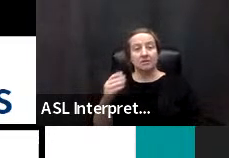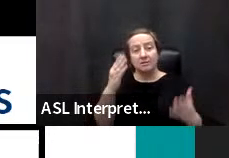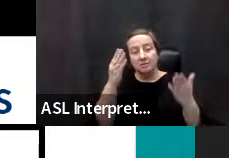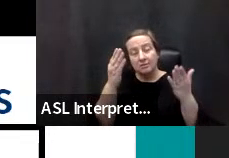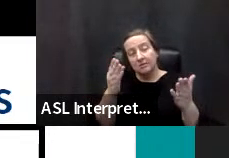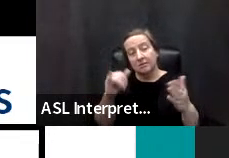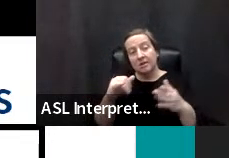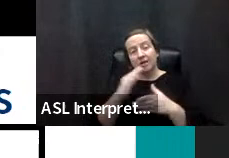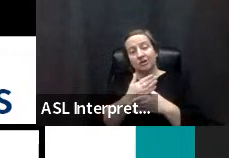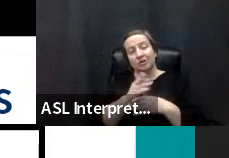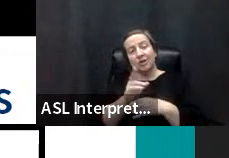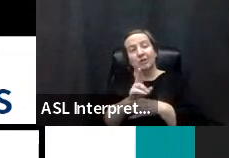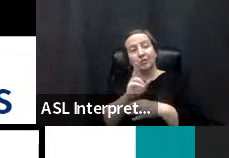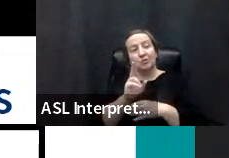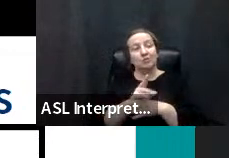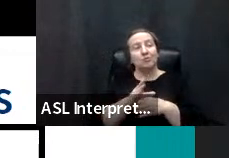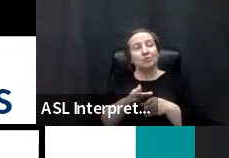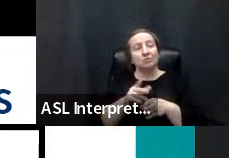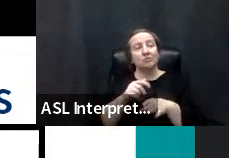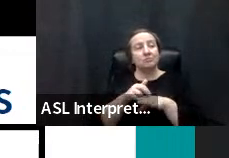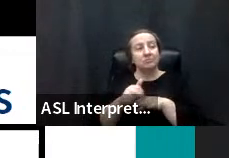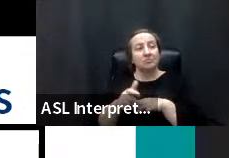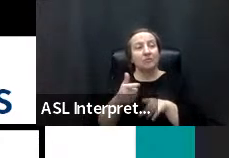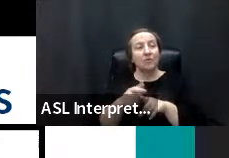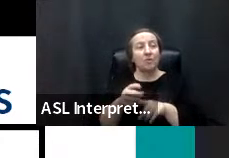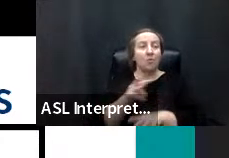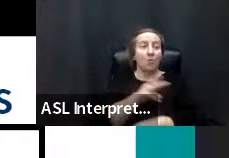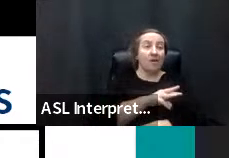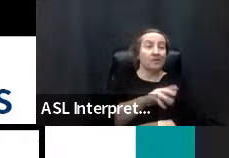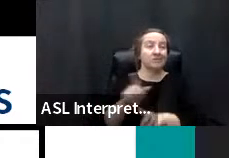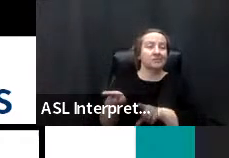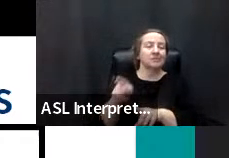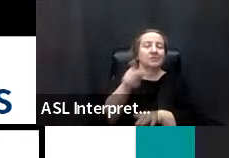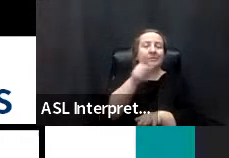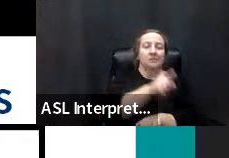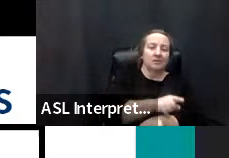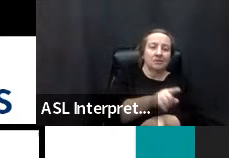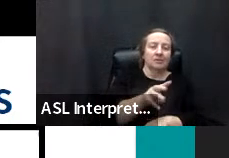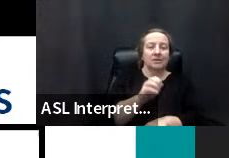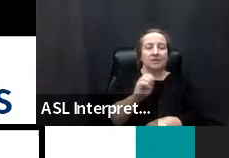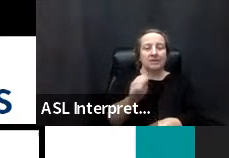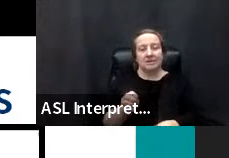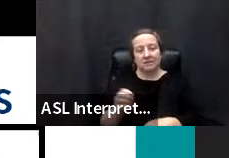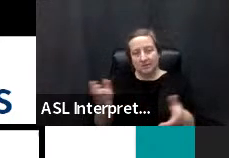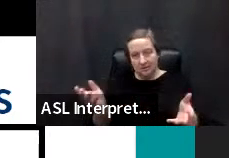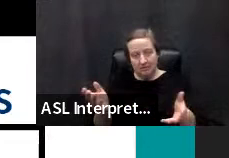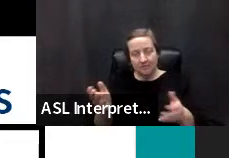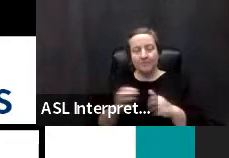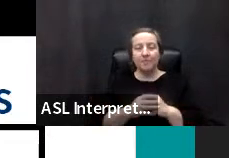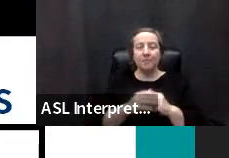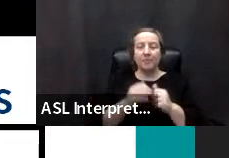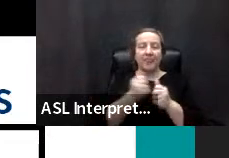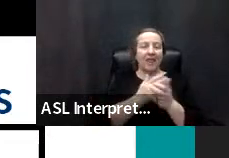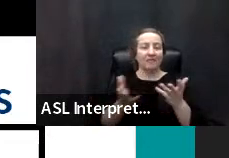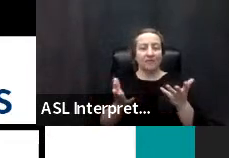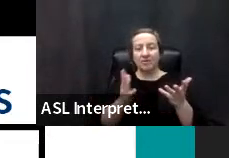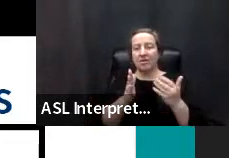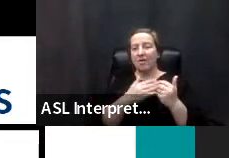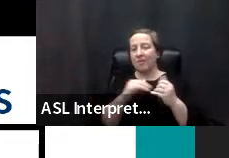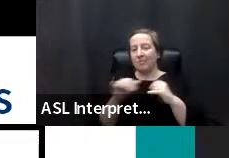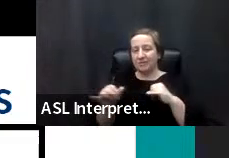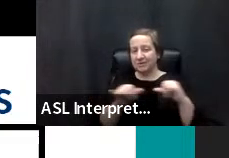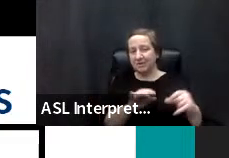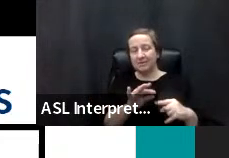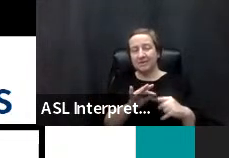this shared use path is moved from the west arterial bridge to the east arterial bridge. So again, everything is pretty much the same